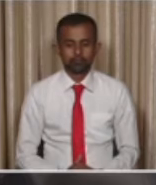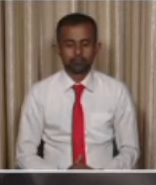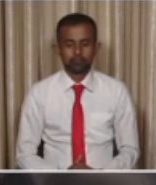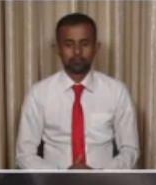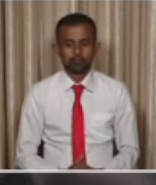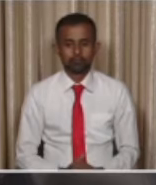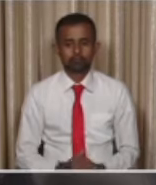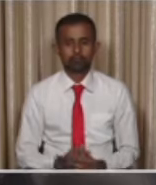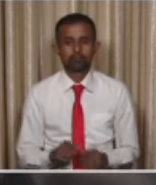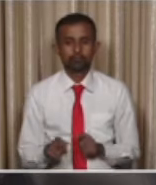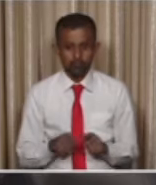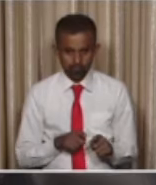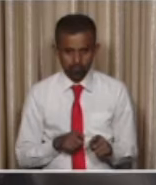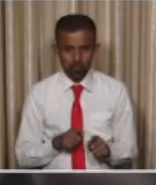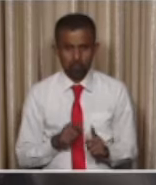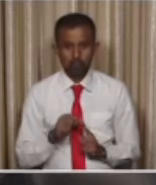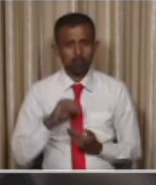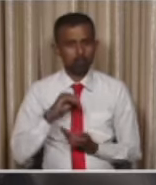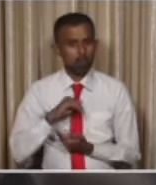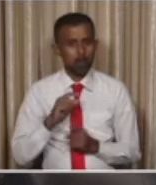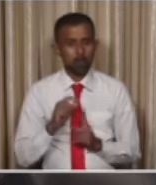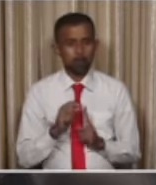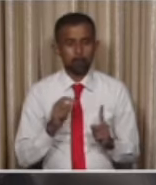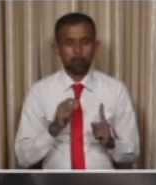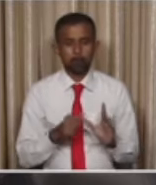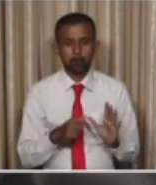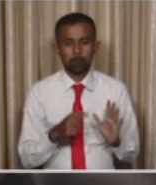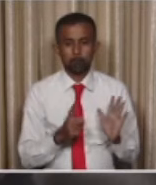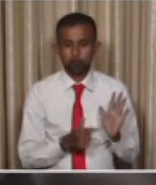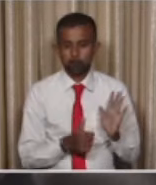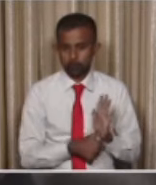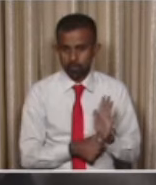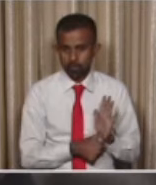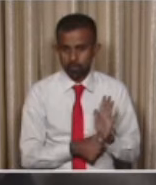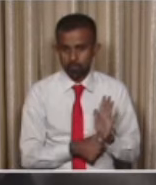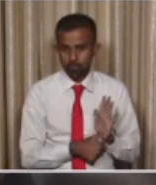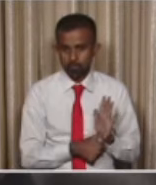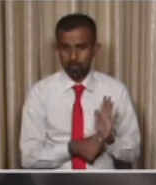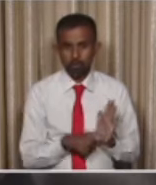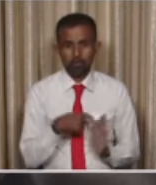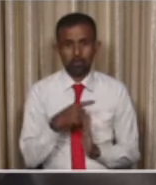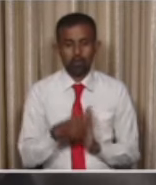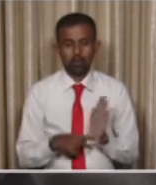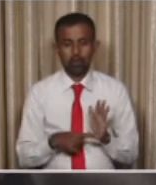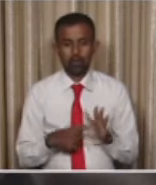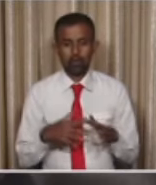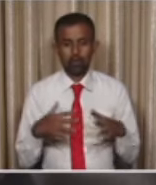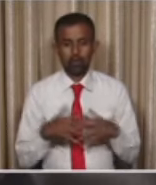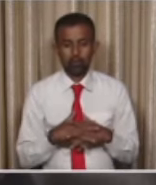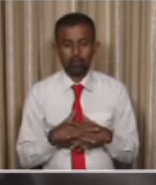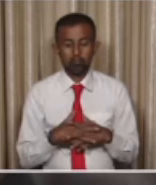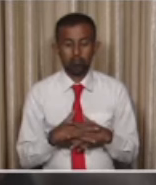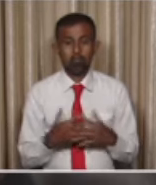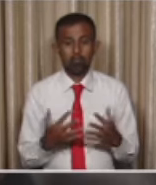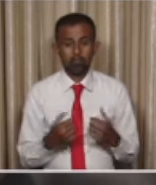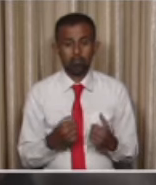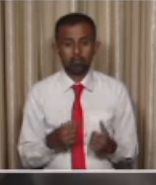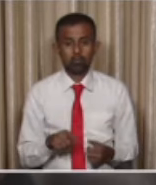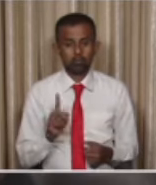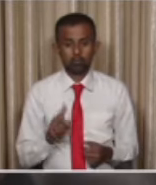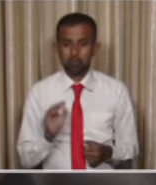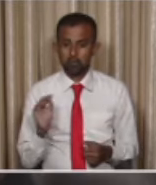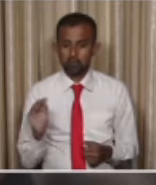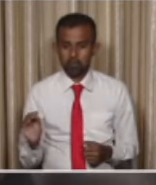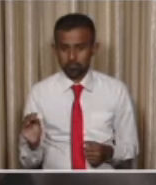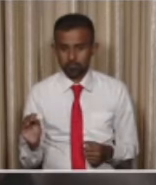He kept his promise. When the second reading was taken up, there was no call for a debate. There was